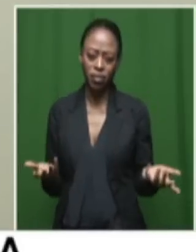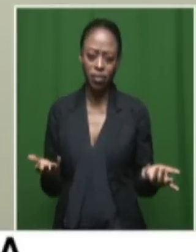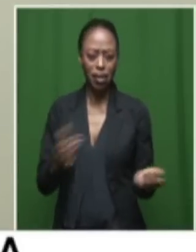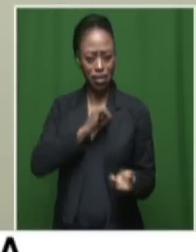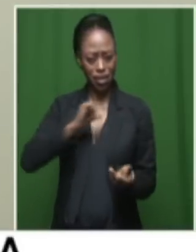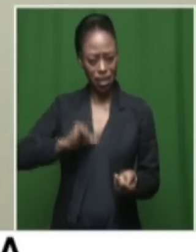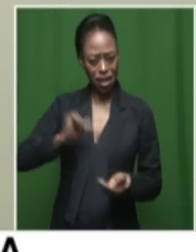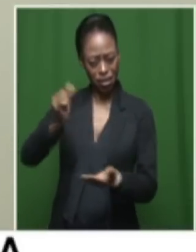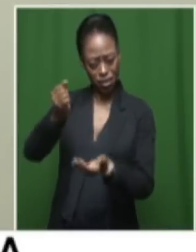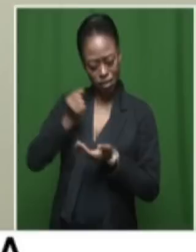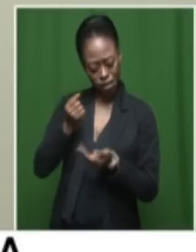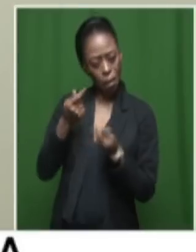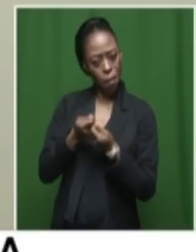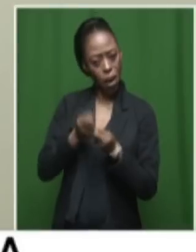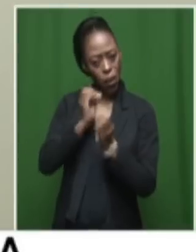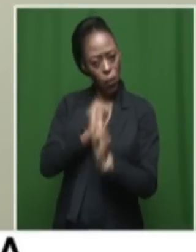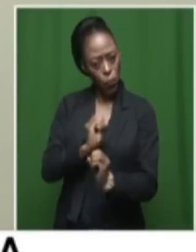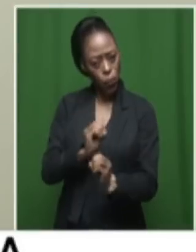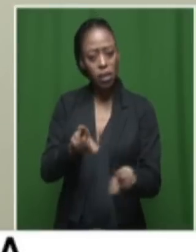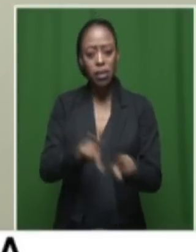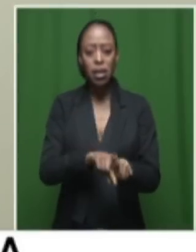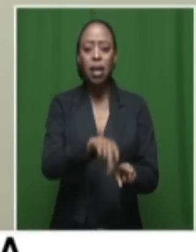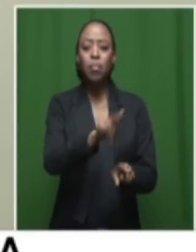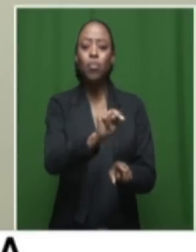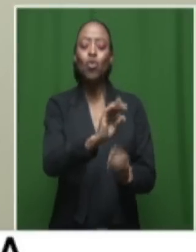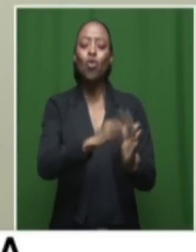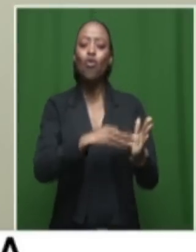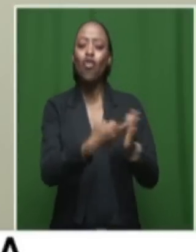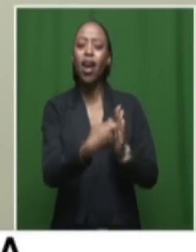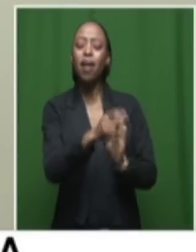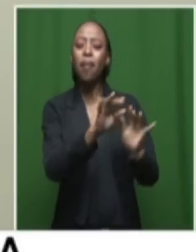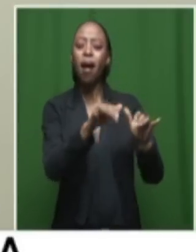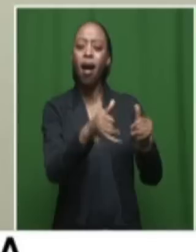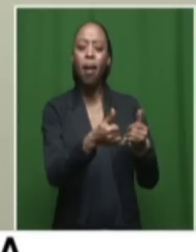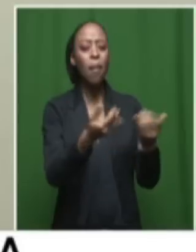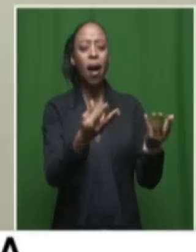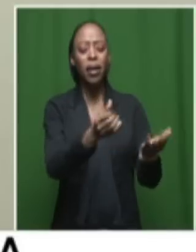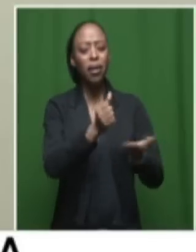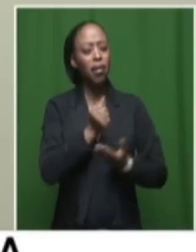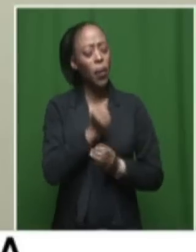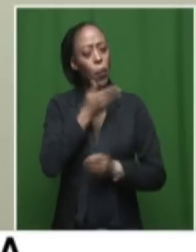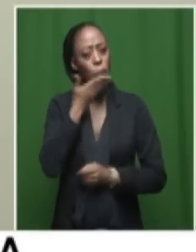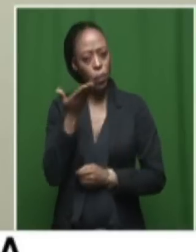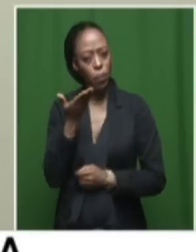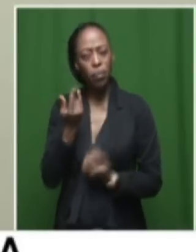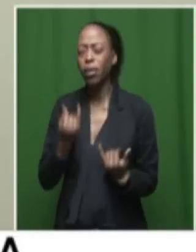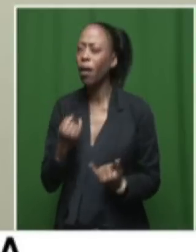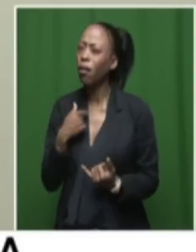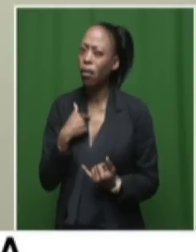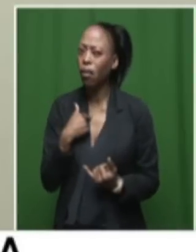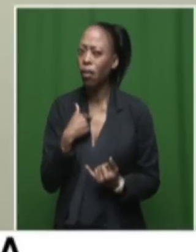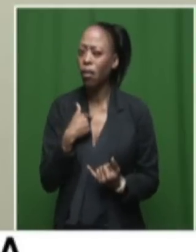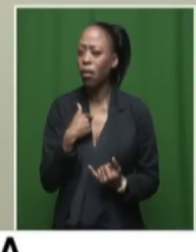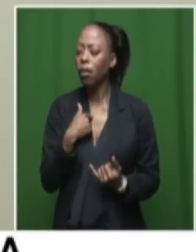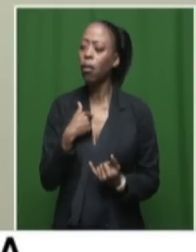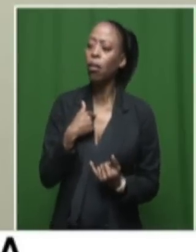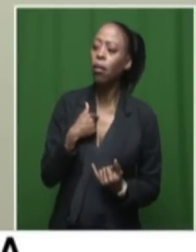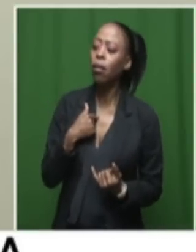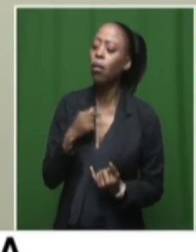Chinese funding, and neither did New Frame for that matter. And it brought us to a point where we decided to have a look at who funded